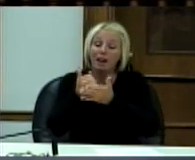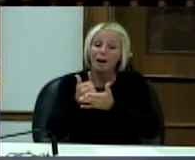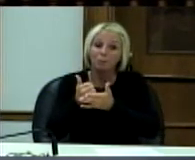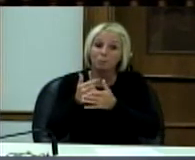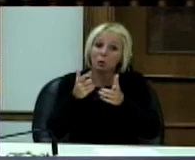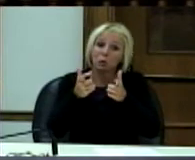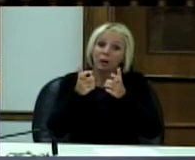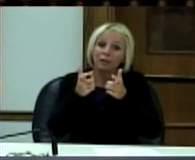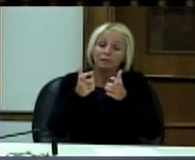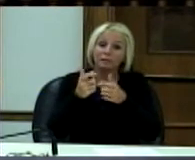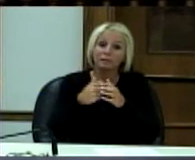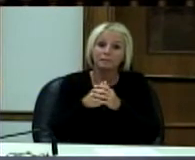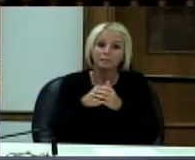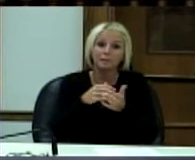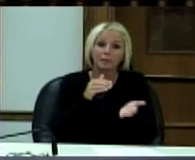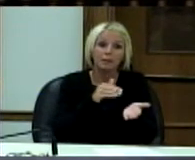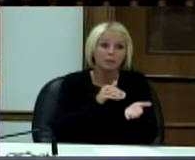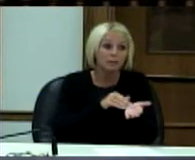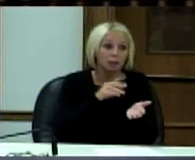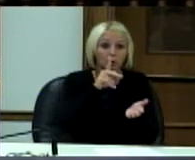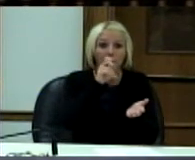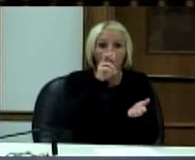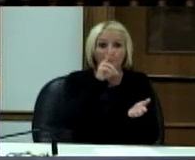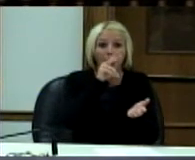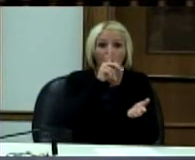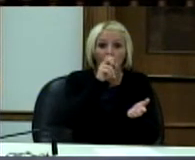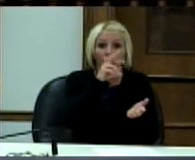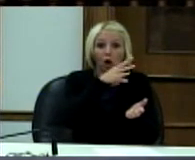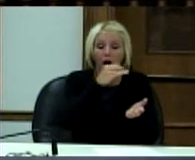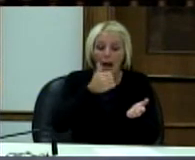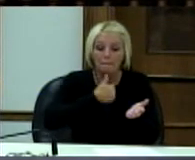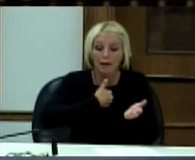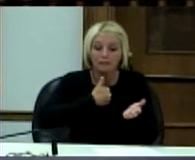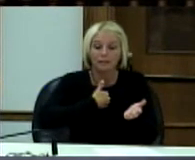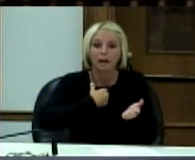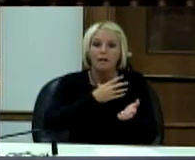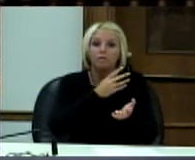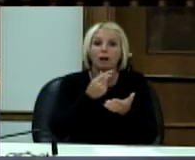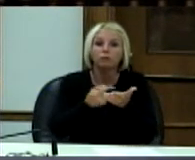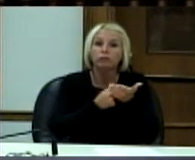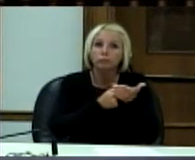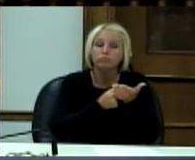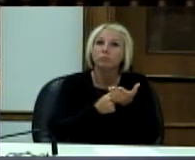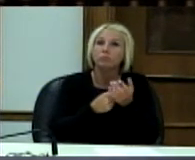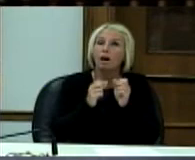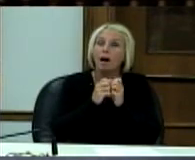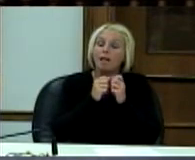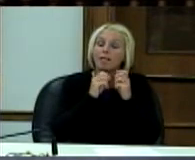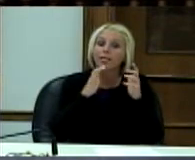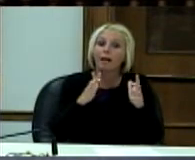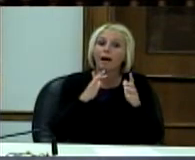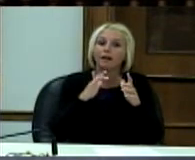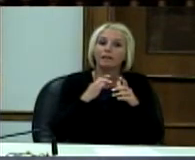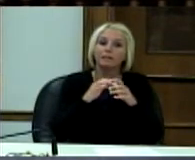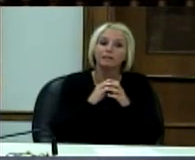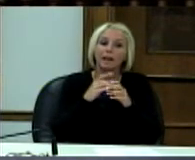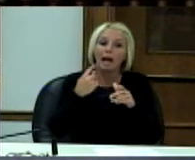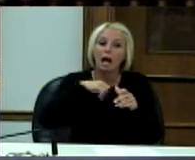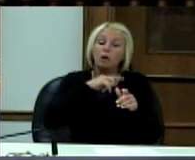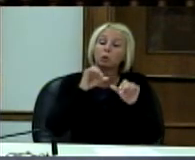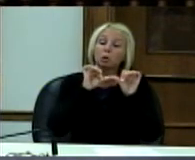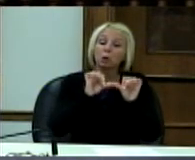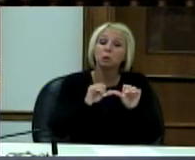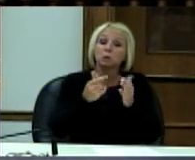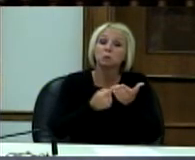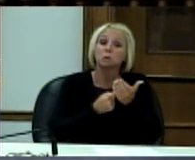a much quicker pace. Dr. Parker and I have talked extensively about this, and we're